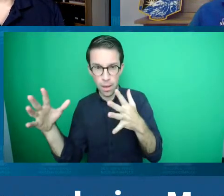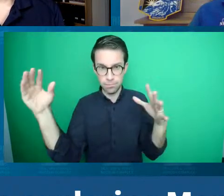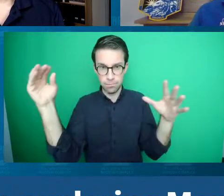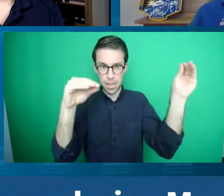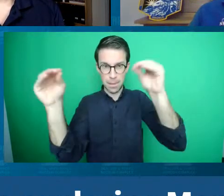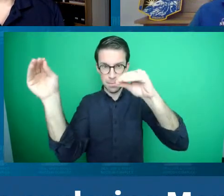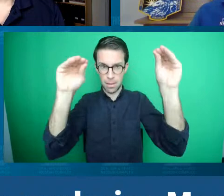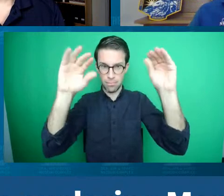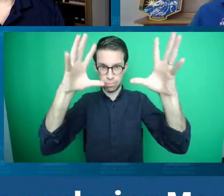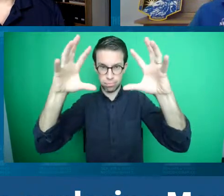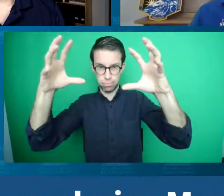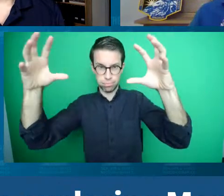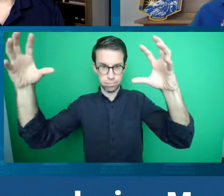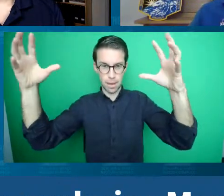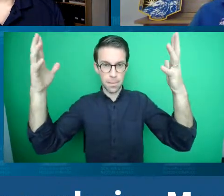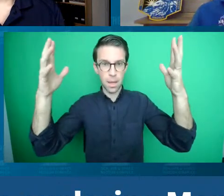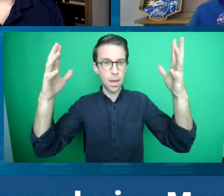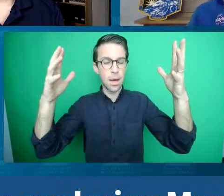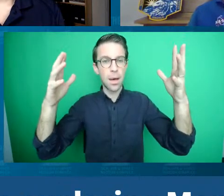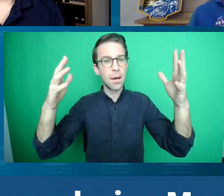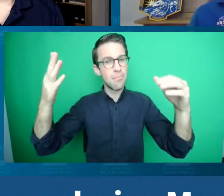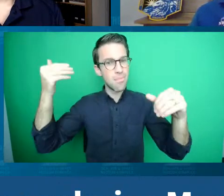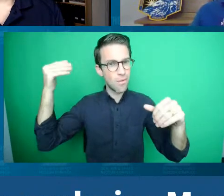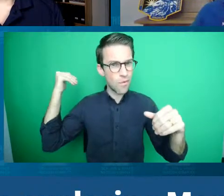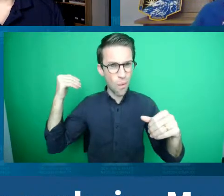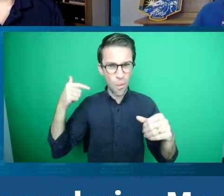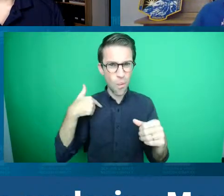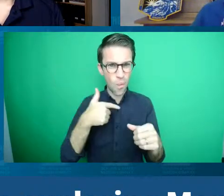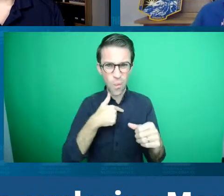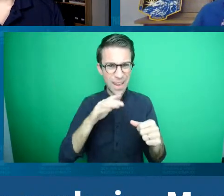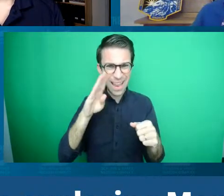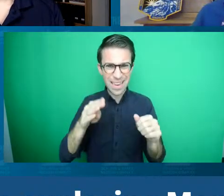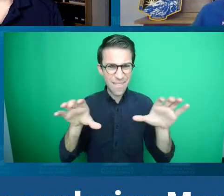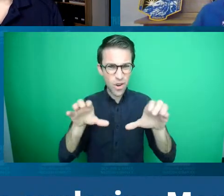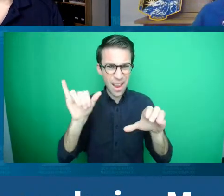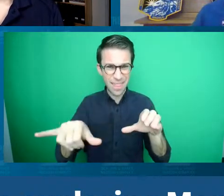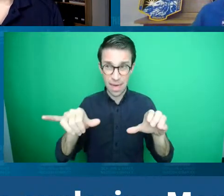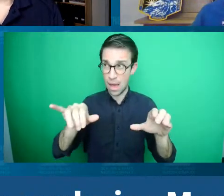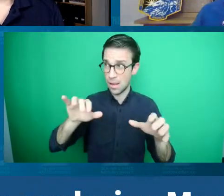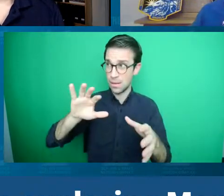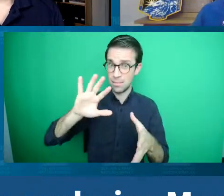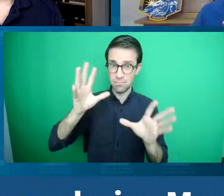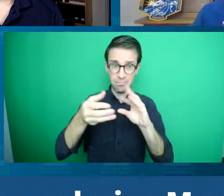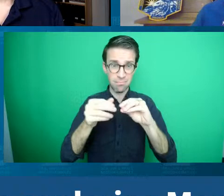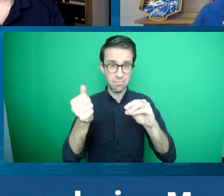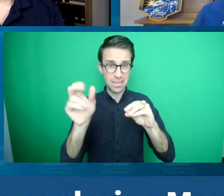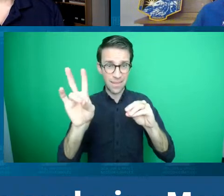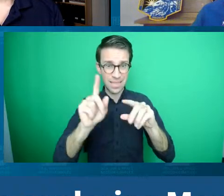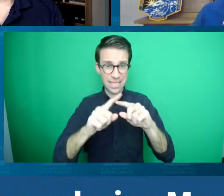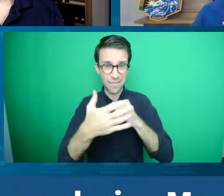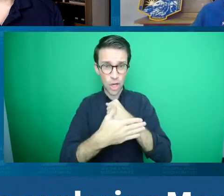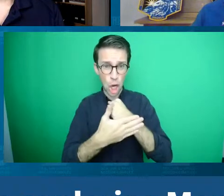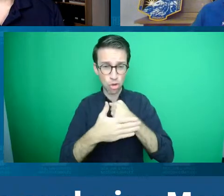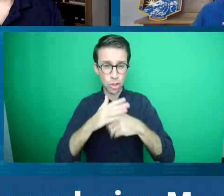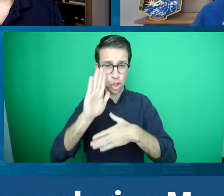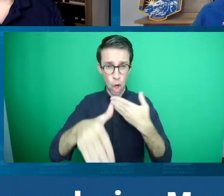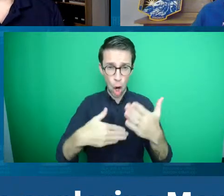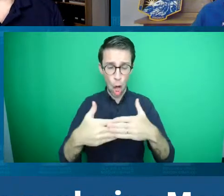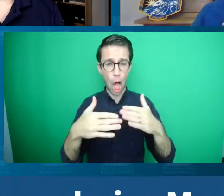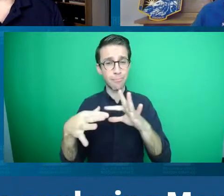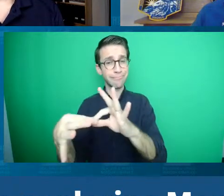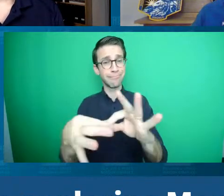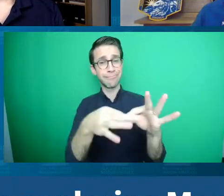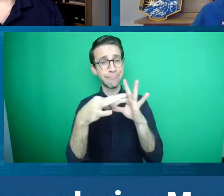cooperation at a level that we had never really technically achieved before. On one of my spacewalks, we were